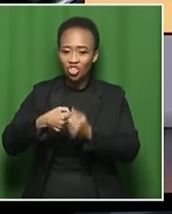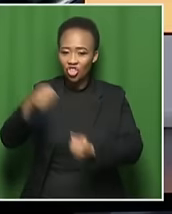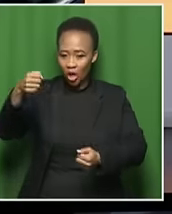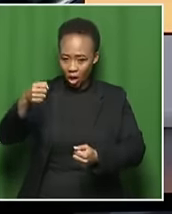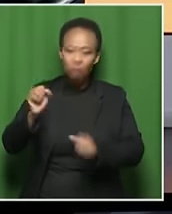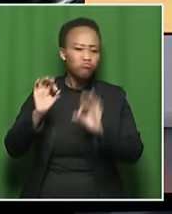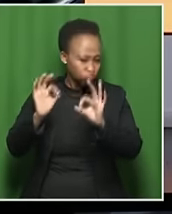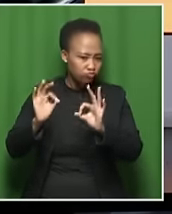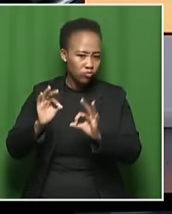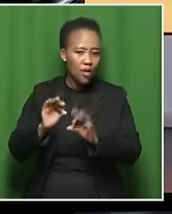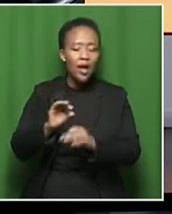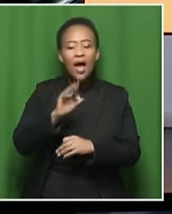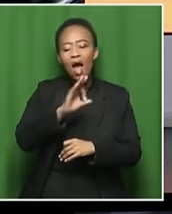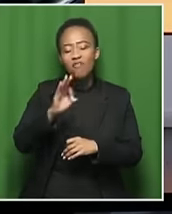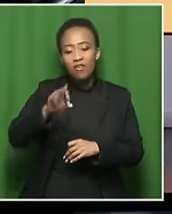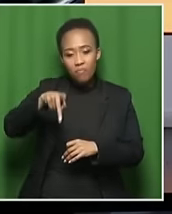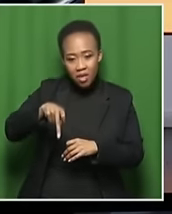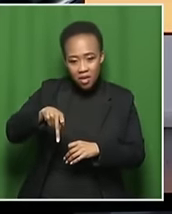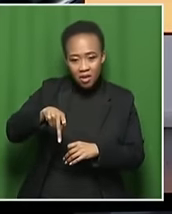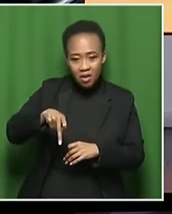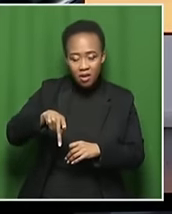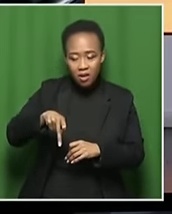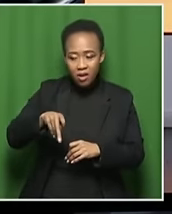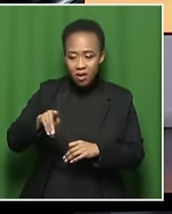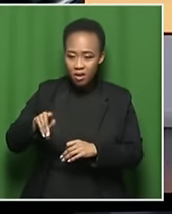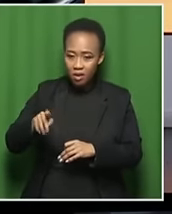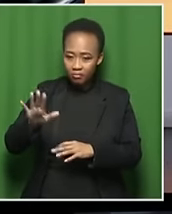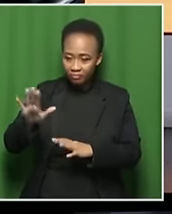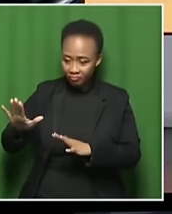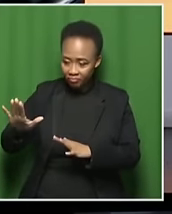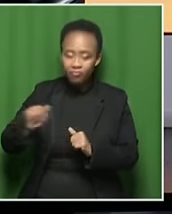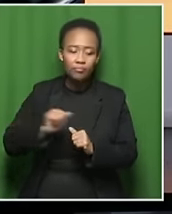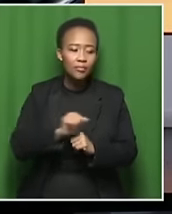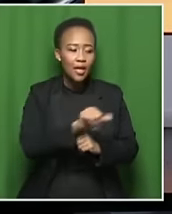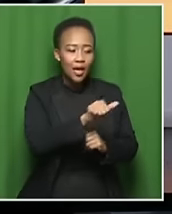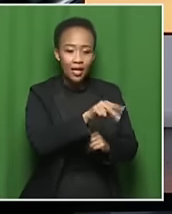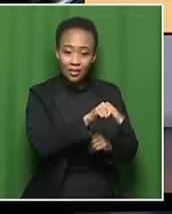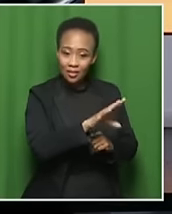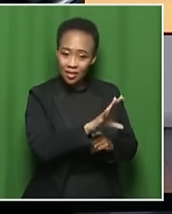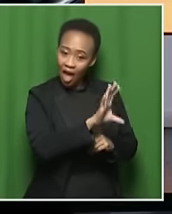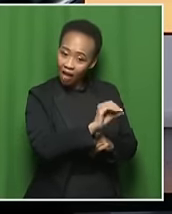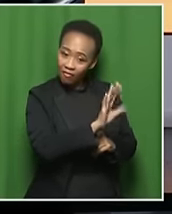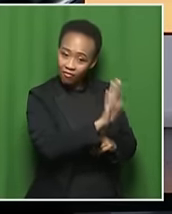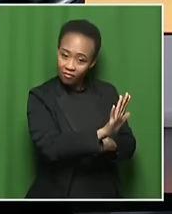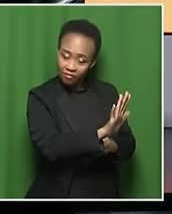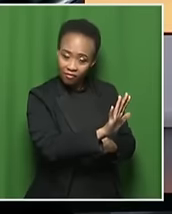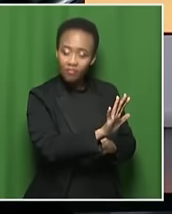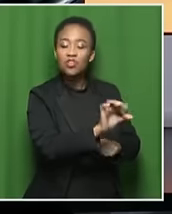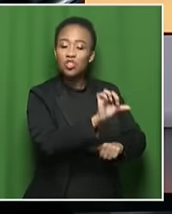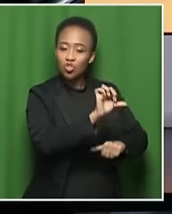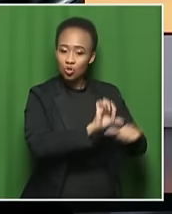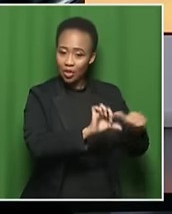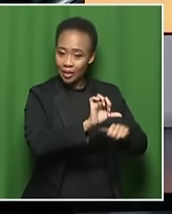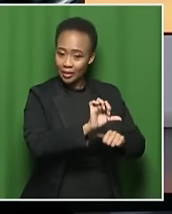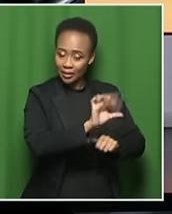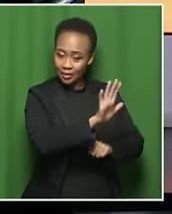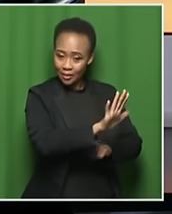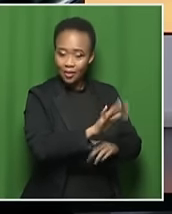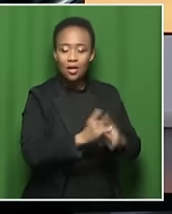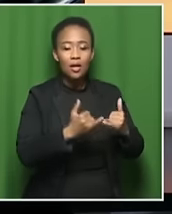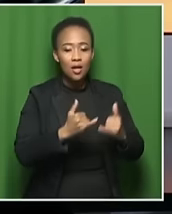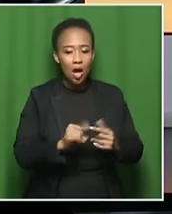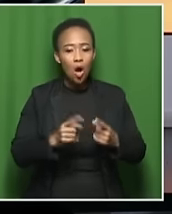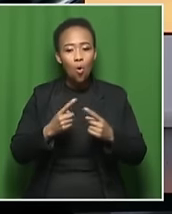there. The left is the ANC, very socialist Marxist. We're taking a very independent